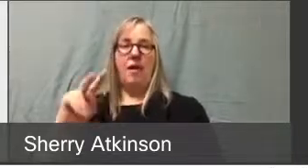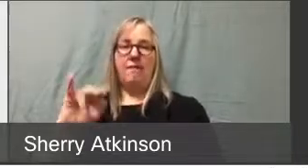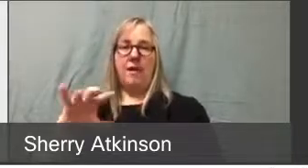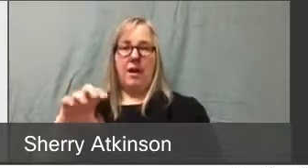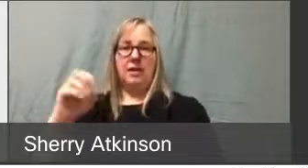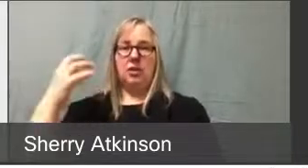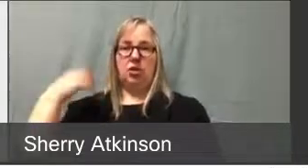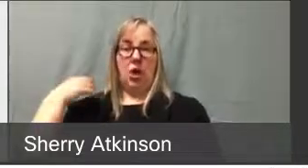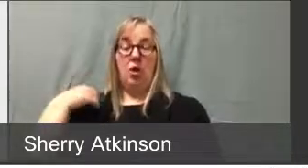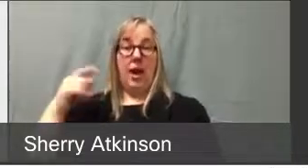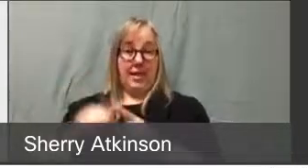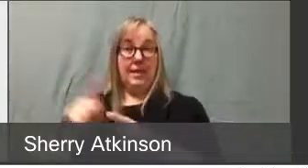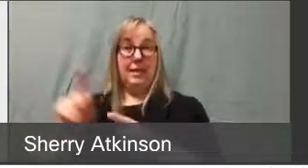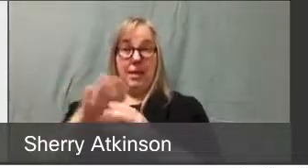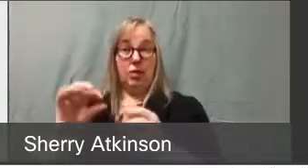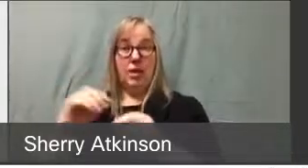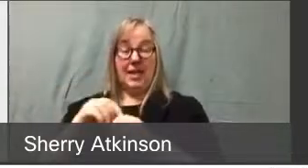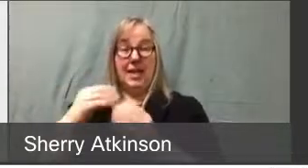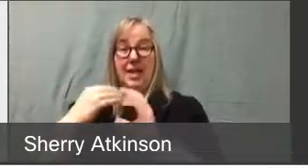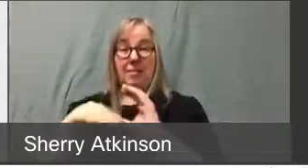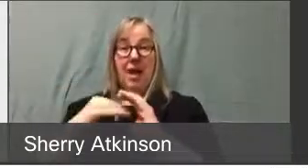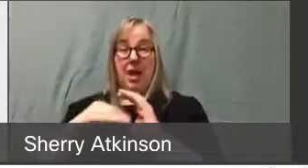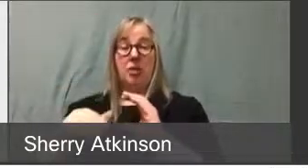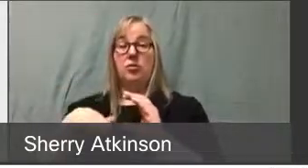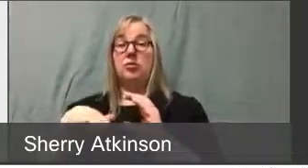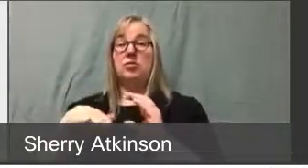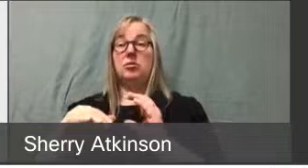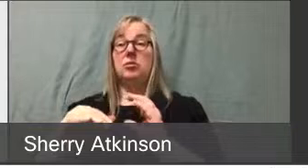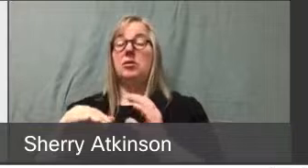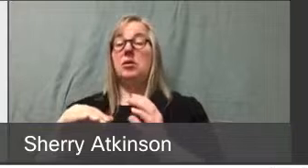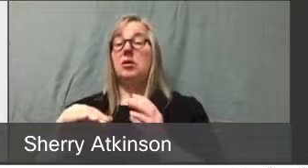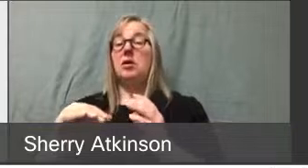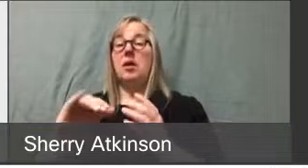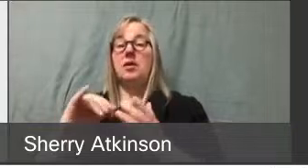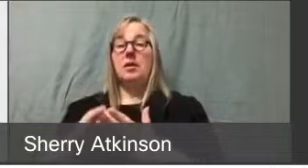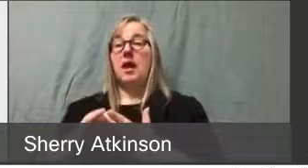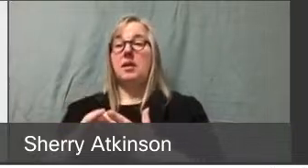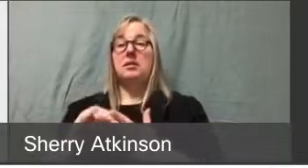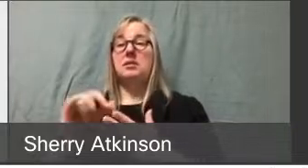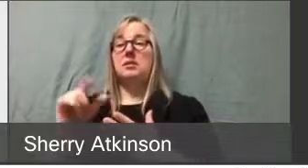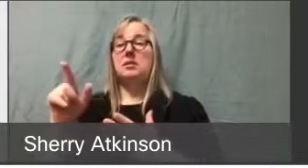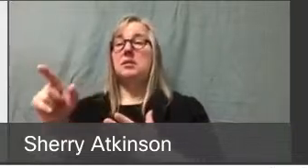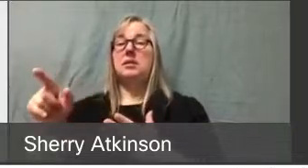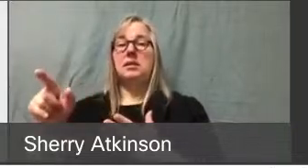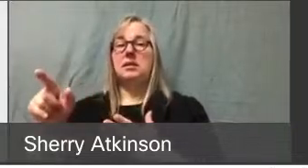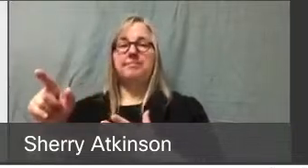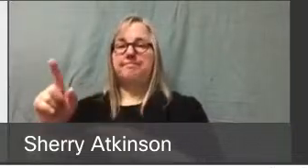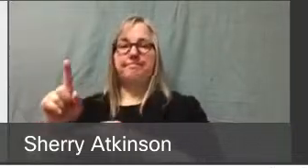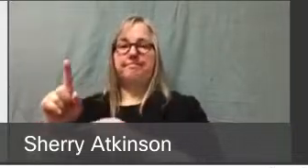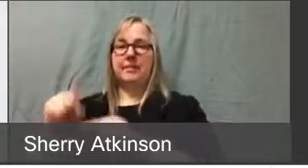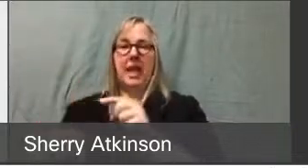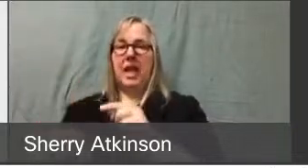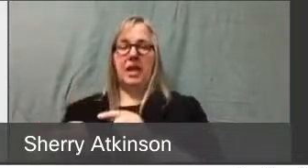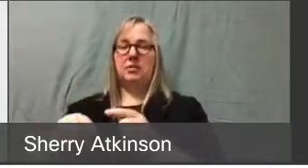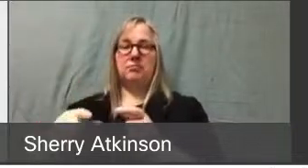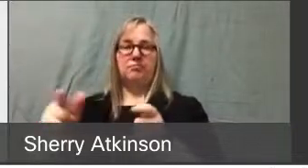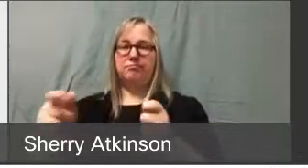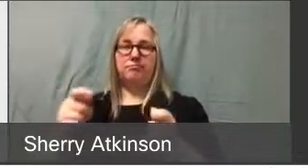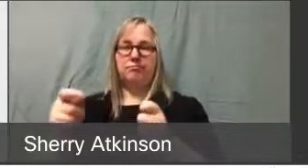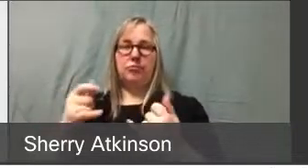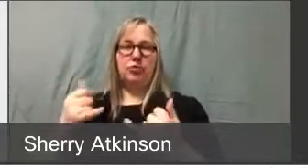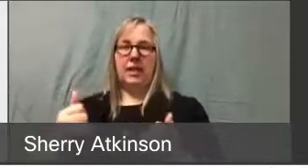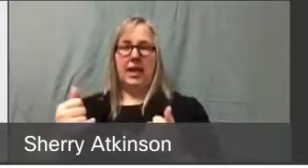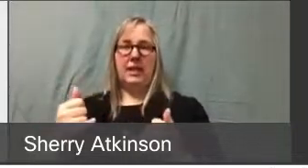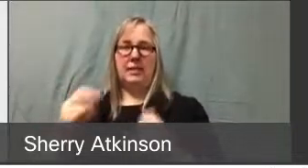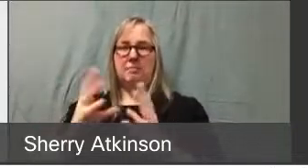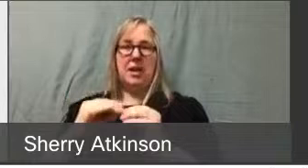mentioned in his email to all the committee over the week, and that he's not able to chair today's meeting as he's in driving